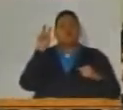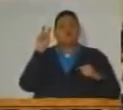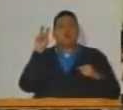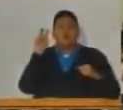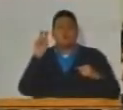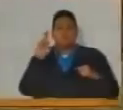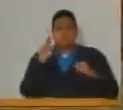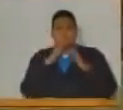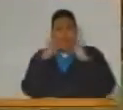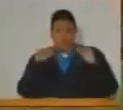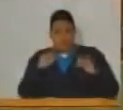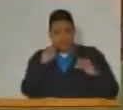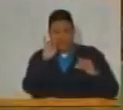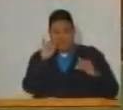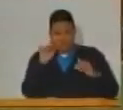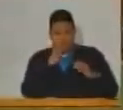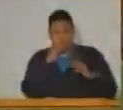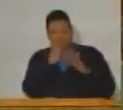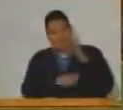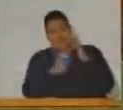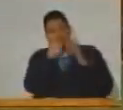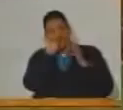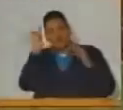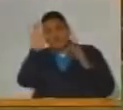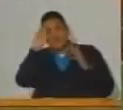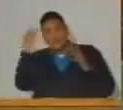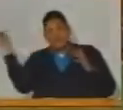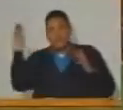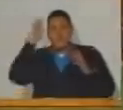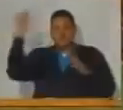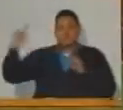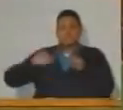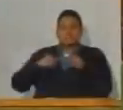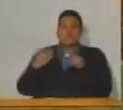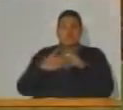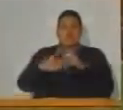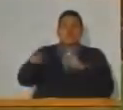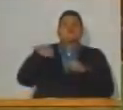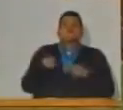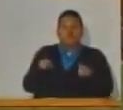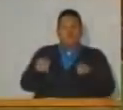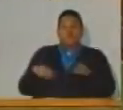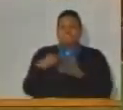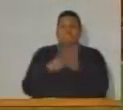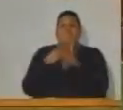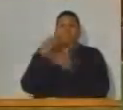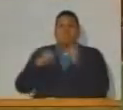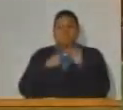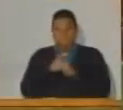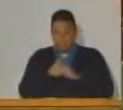units, priced at $4 to $5 million, will commence during this fiscal year.